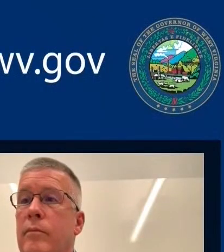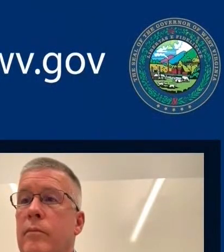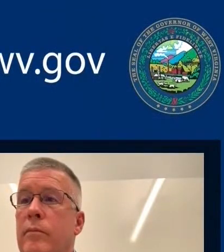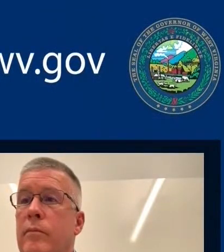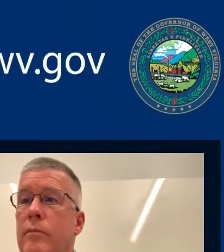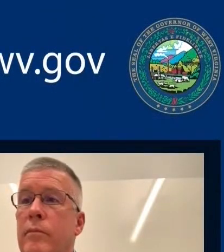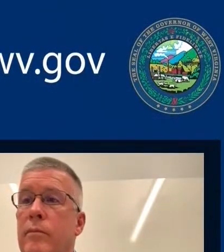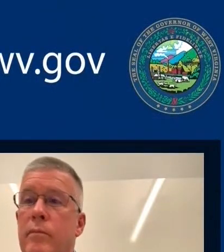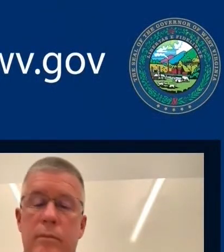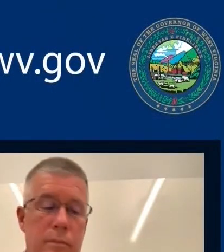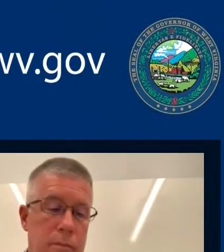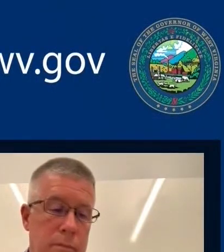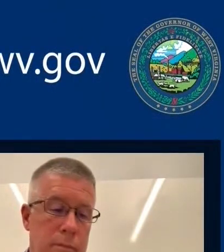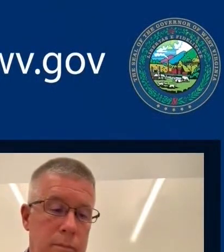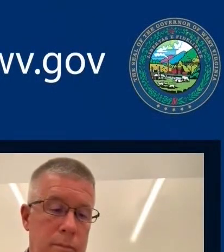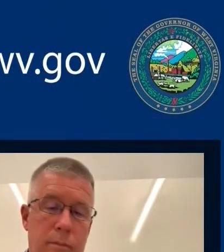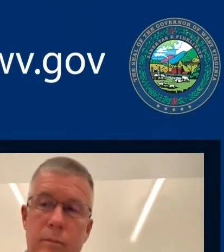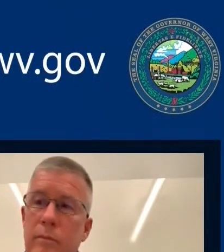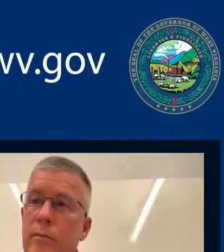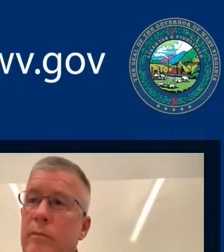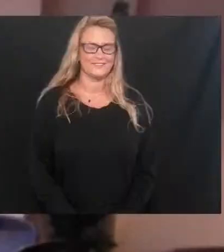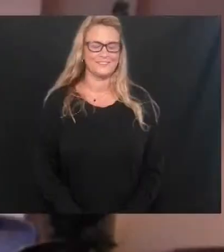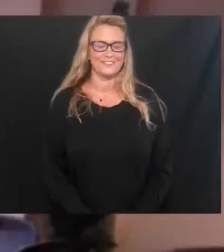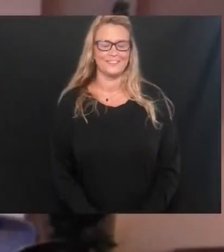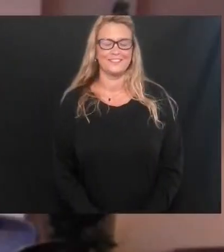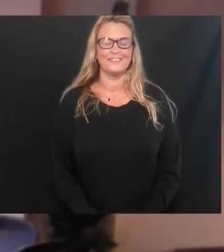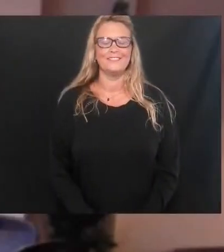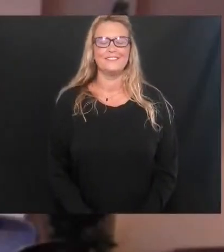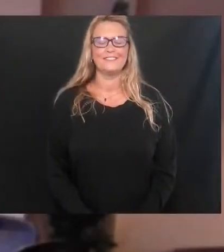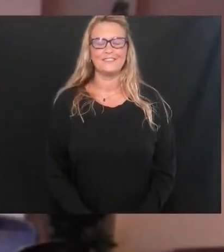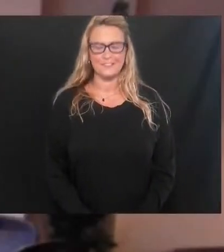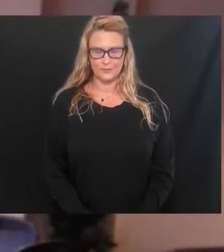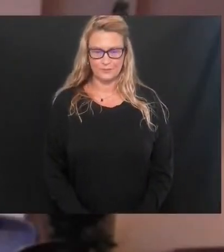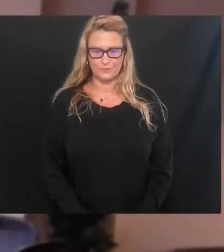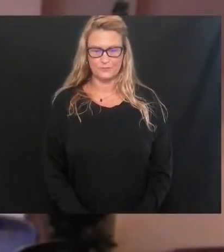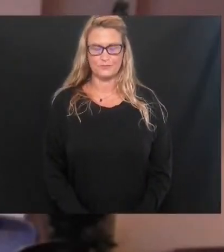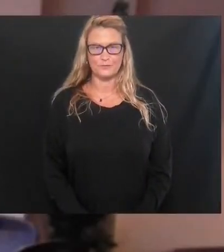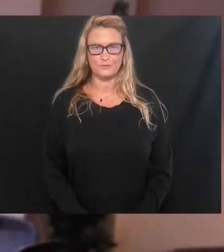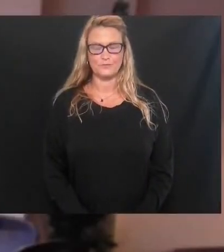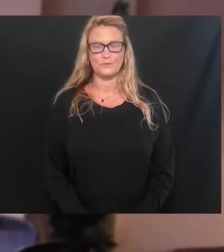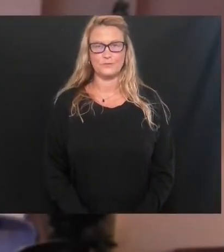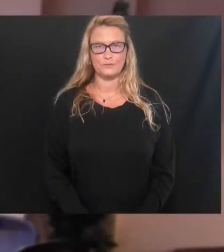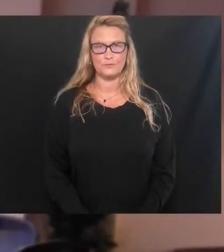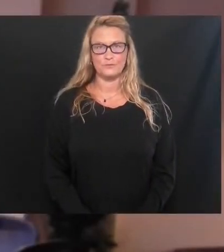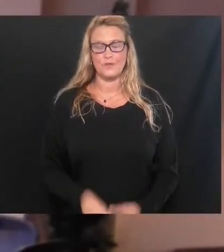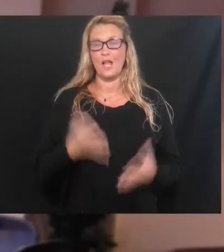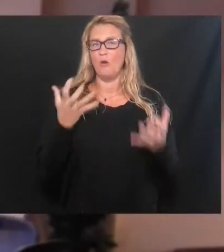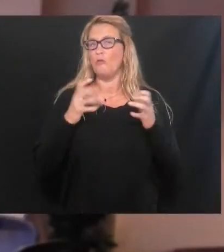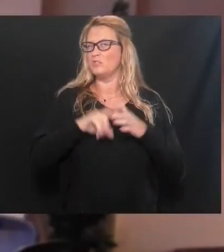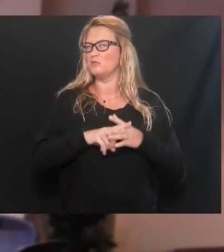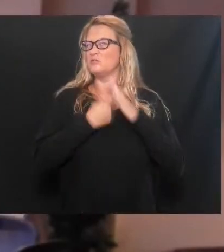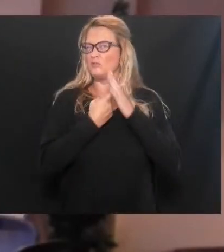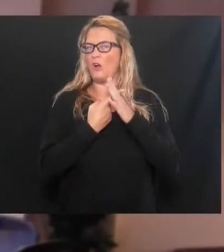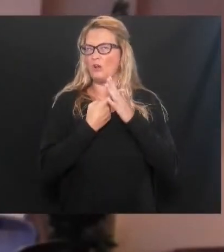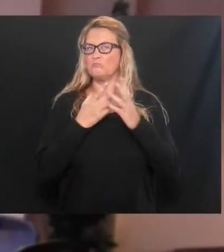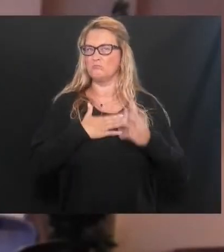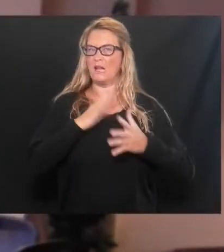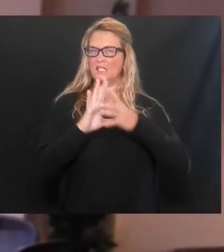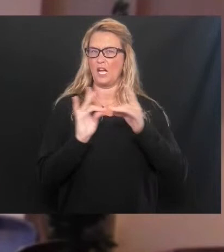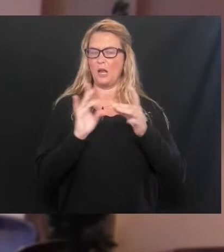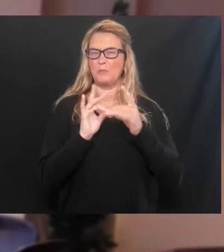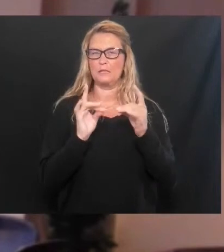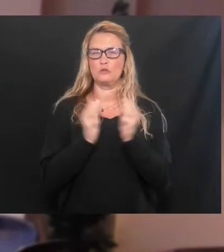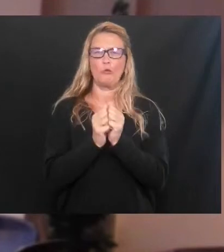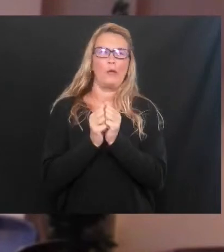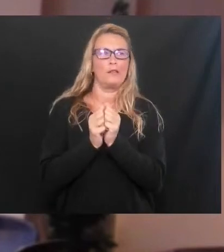czar. Well, good afternoon. I'd like to start my comments today with just a